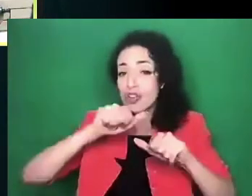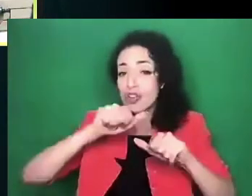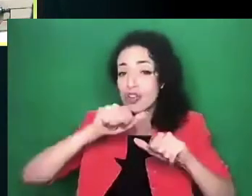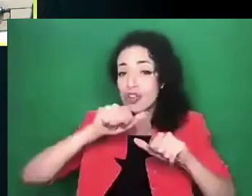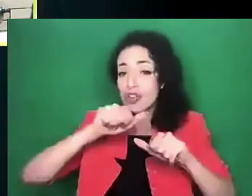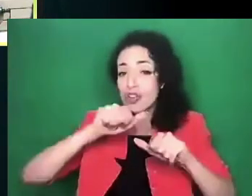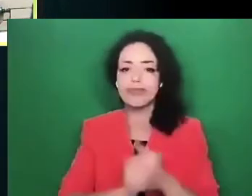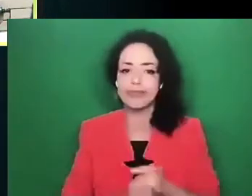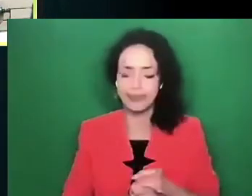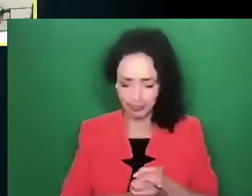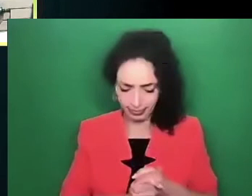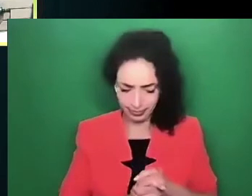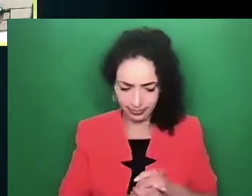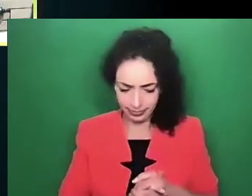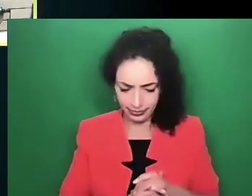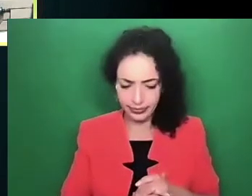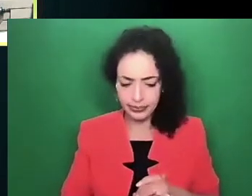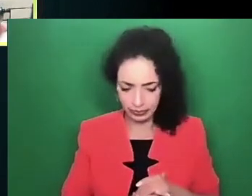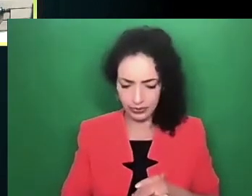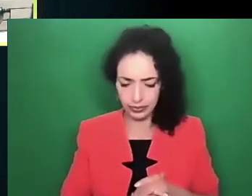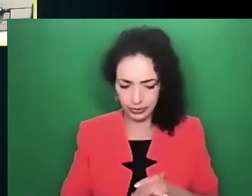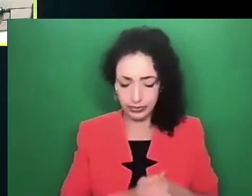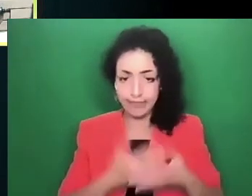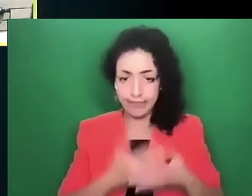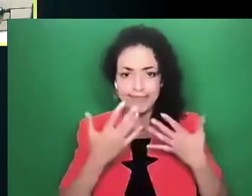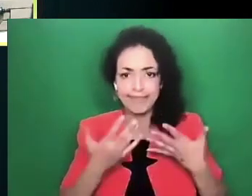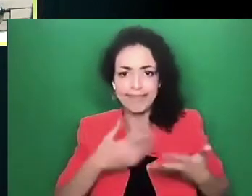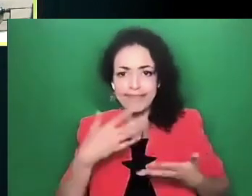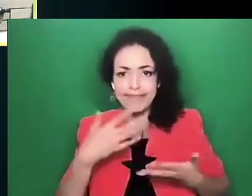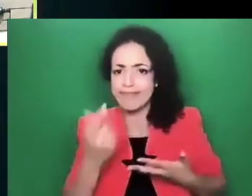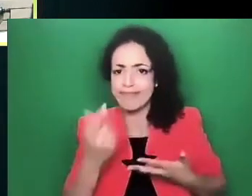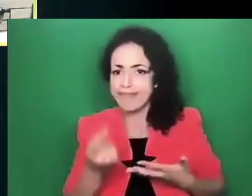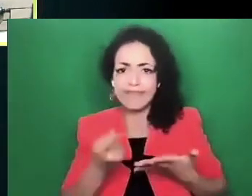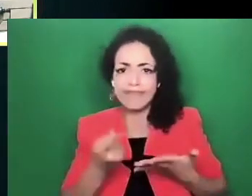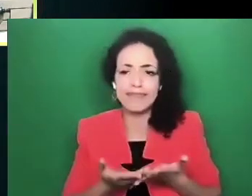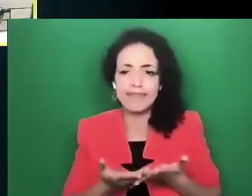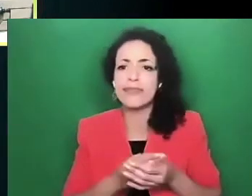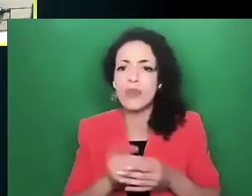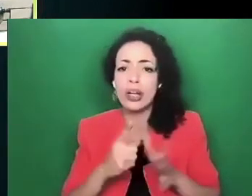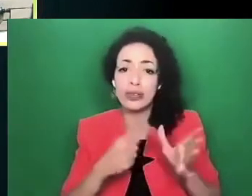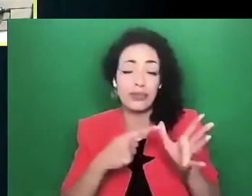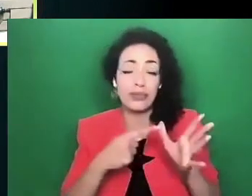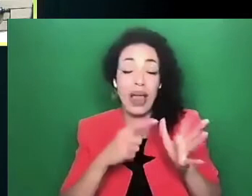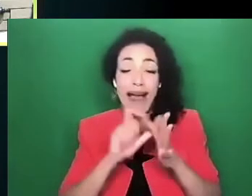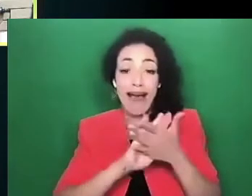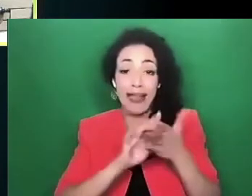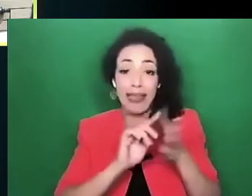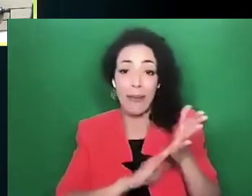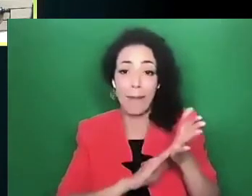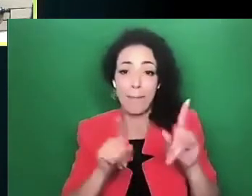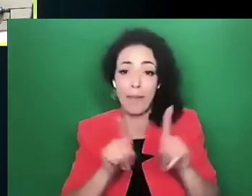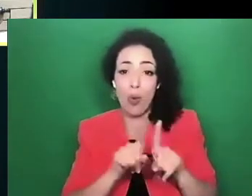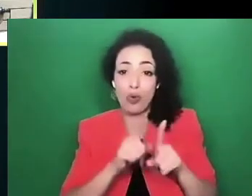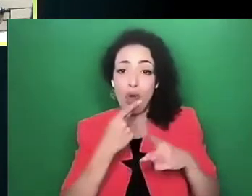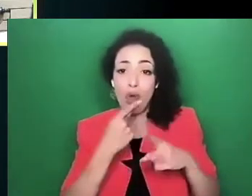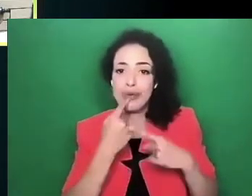at the moment is this sort of double thing that Hera, that I think Adam also referred to, where you have these technologies